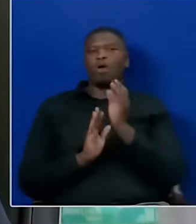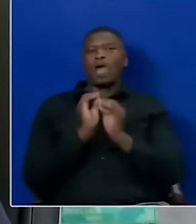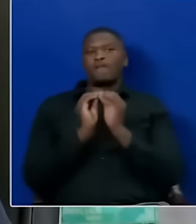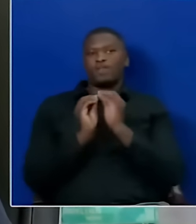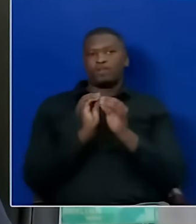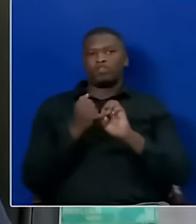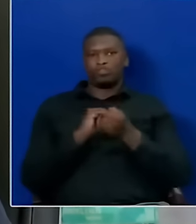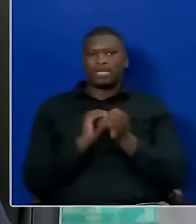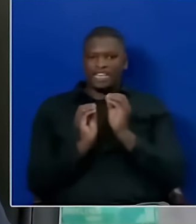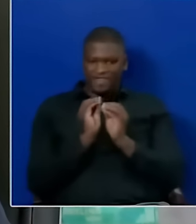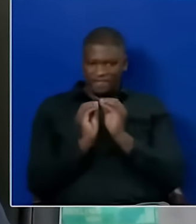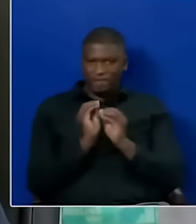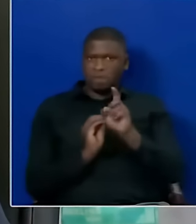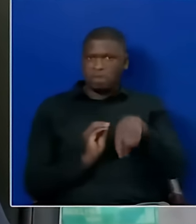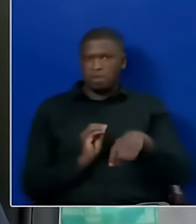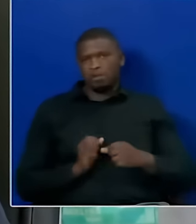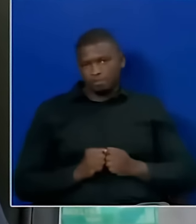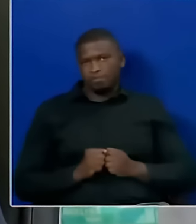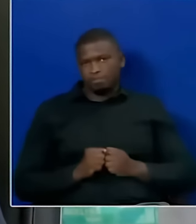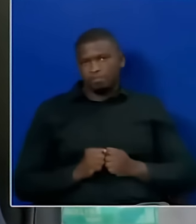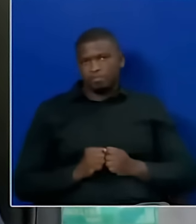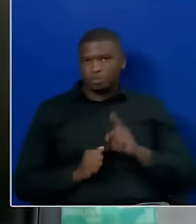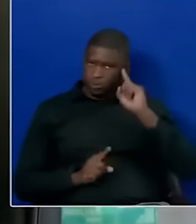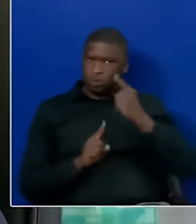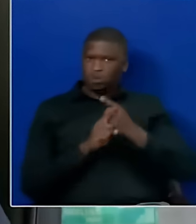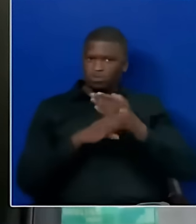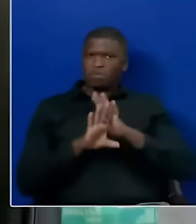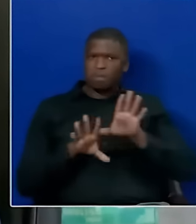prevent it, commissioners. I accept that, commissioners.